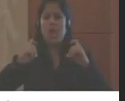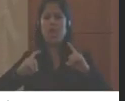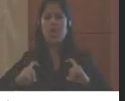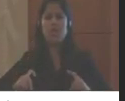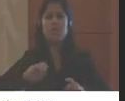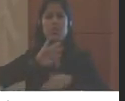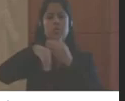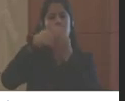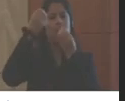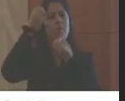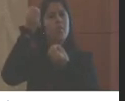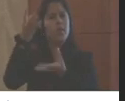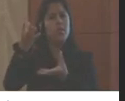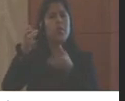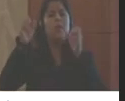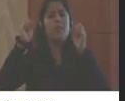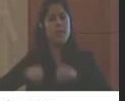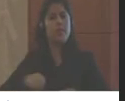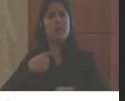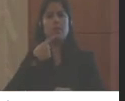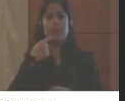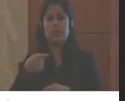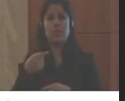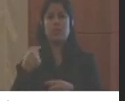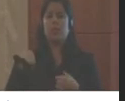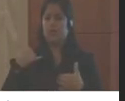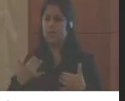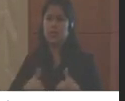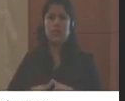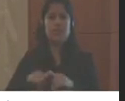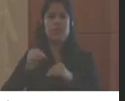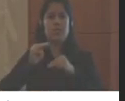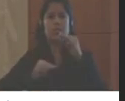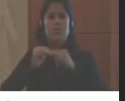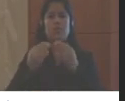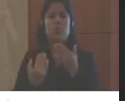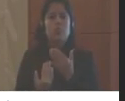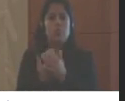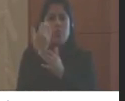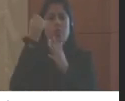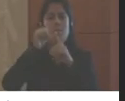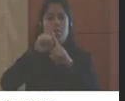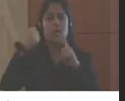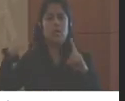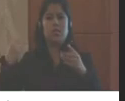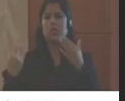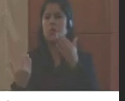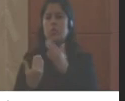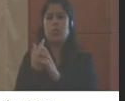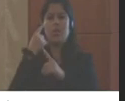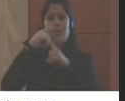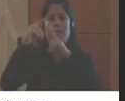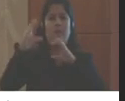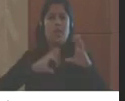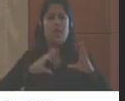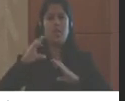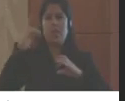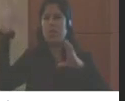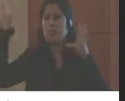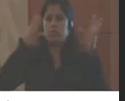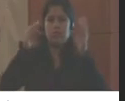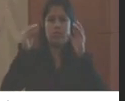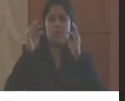simulation, modeling, and analysis of the information. For this, we are building a modern system that will